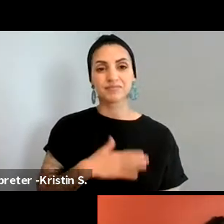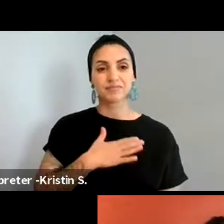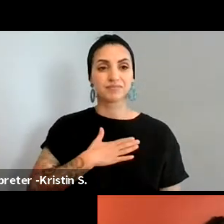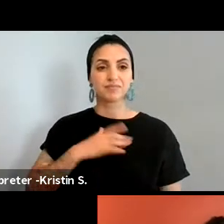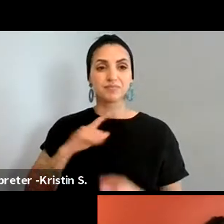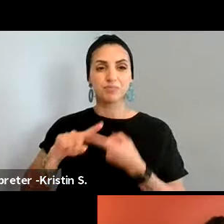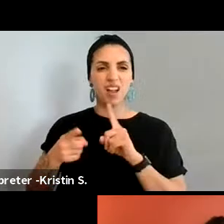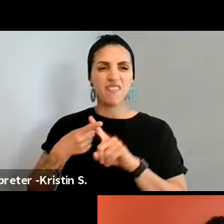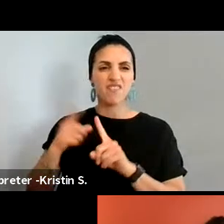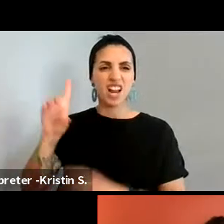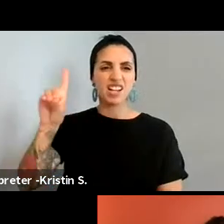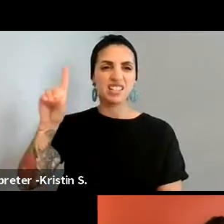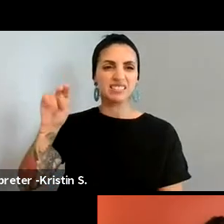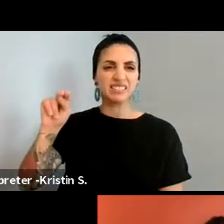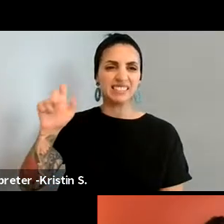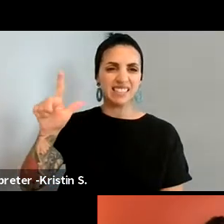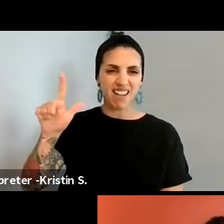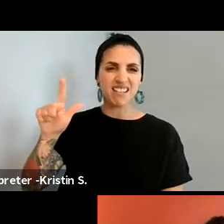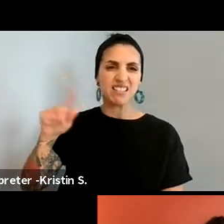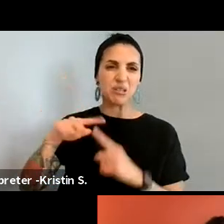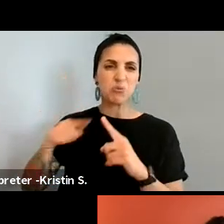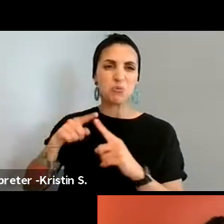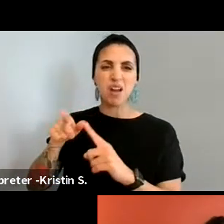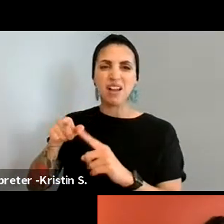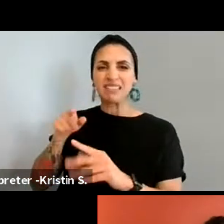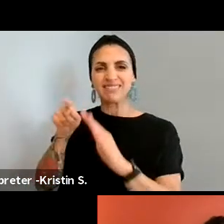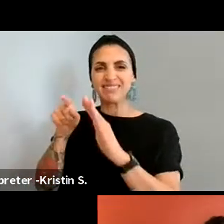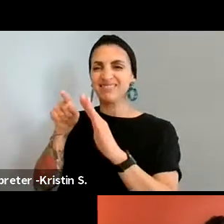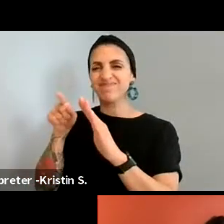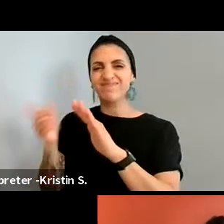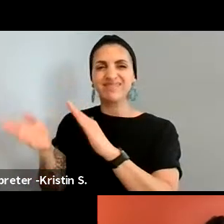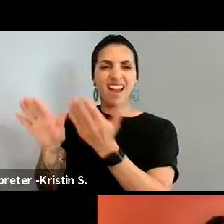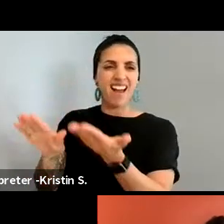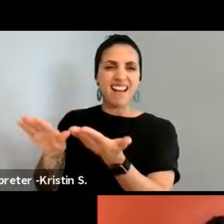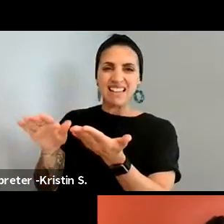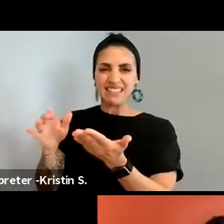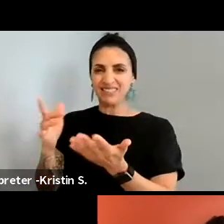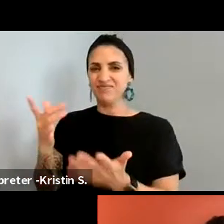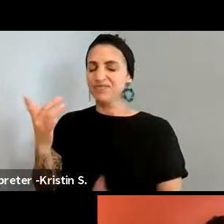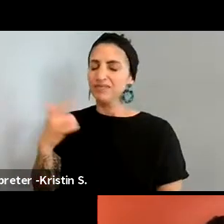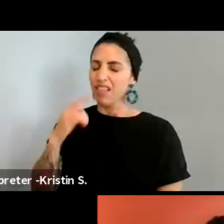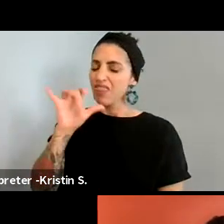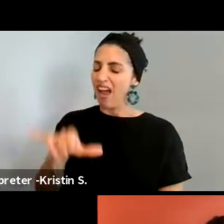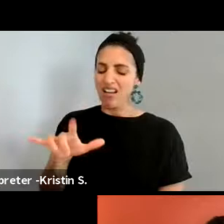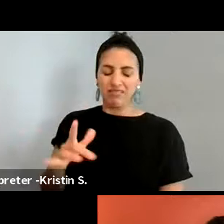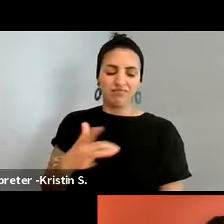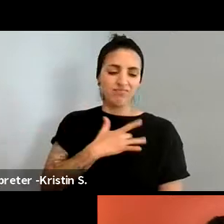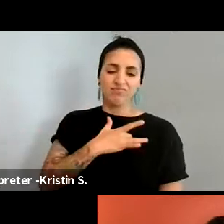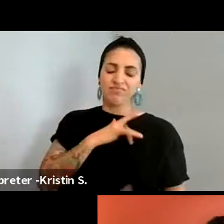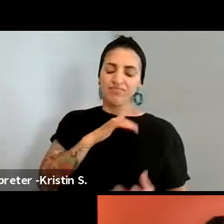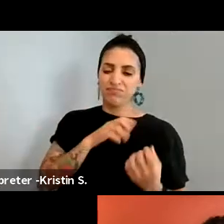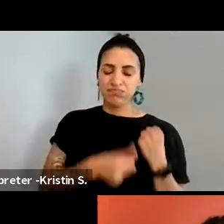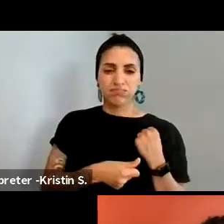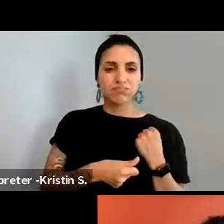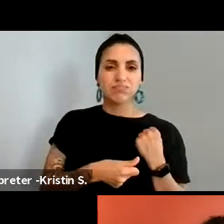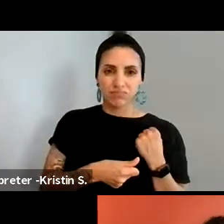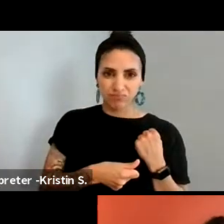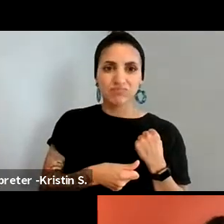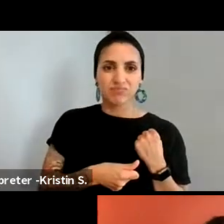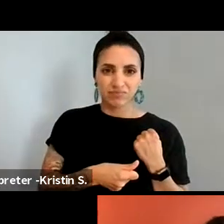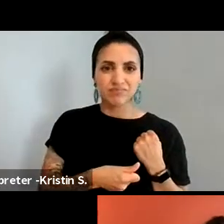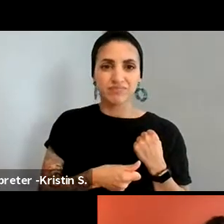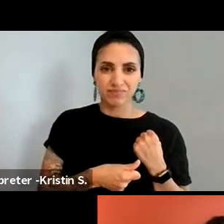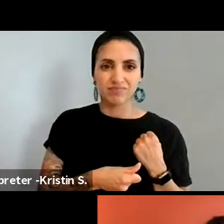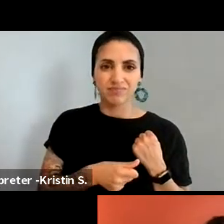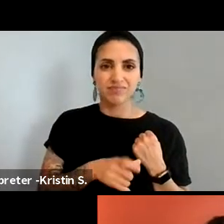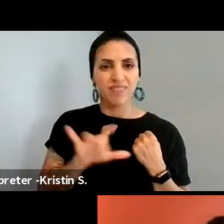death was devastating. It gutted me to my core when he took his life. It still does. It